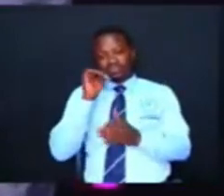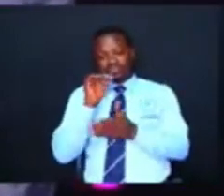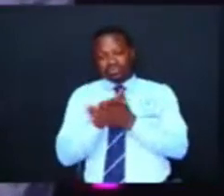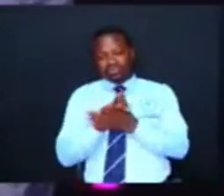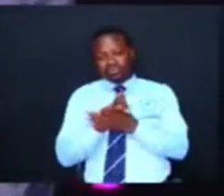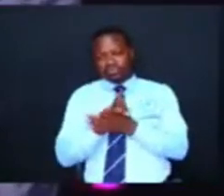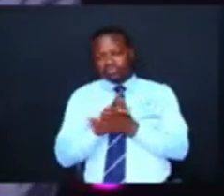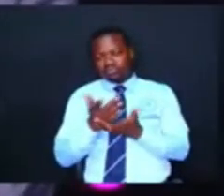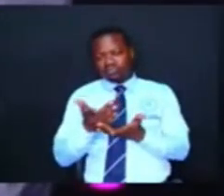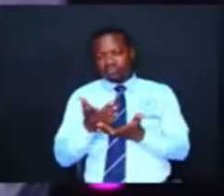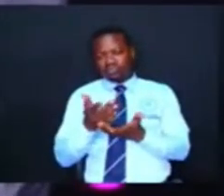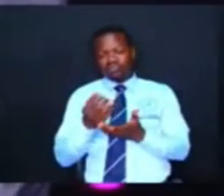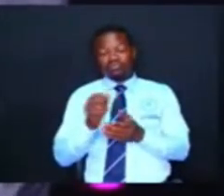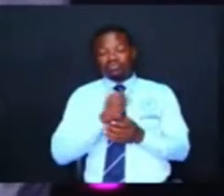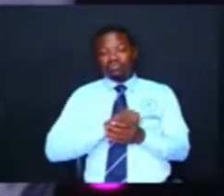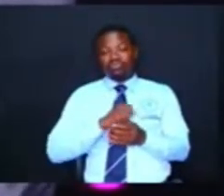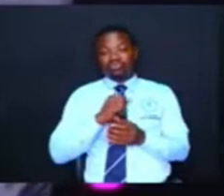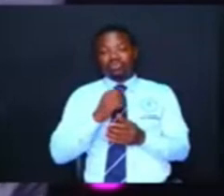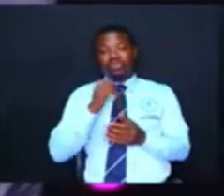But the